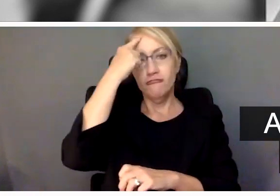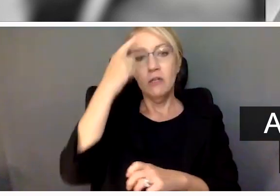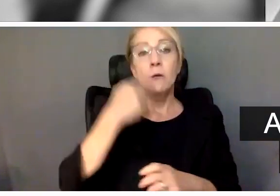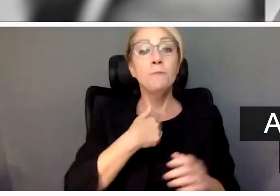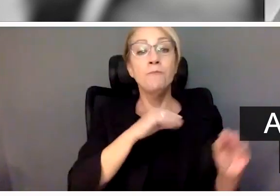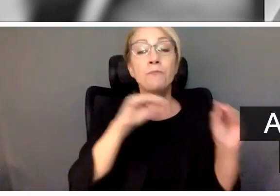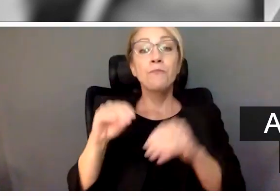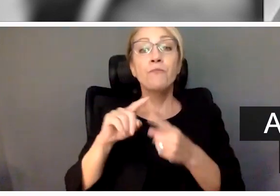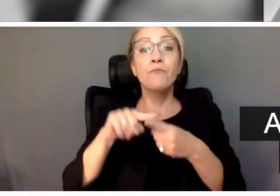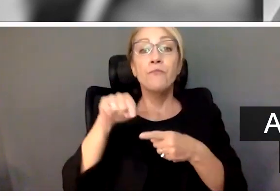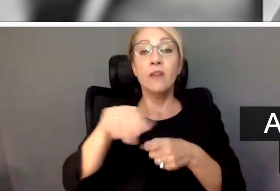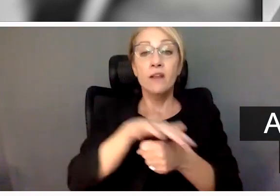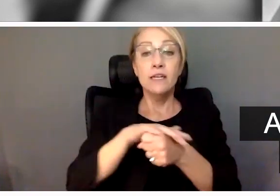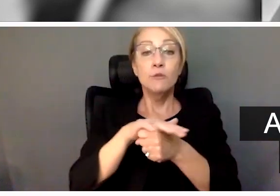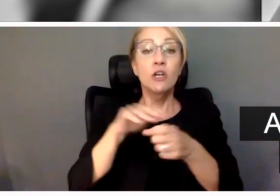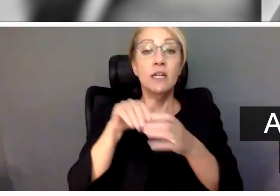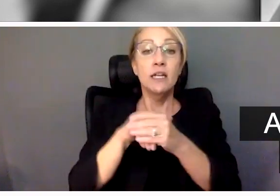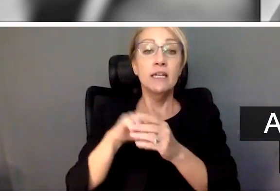and Paula was about